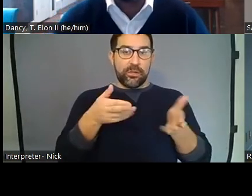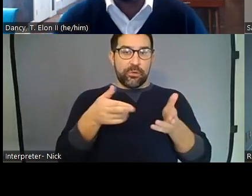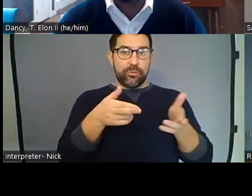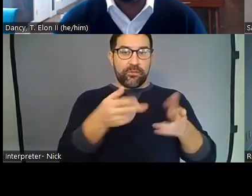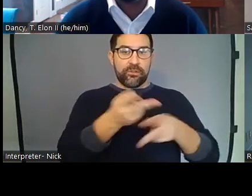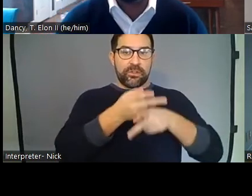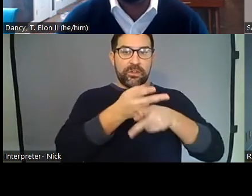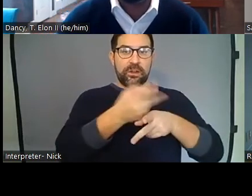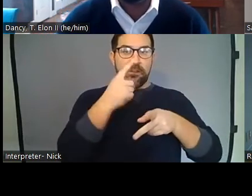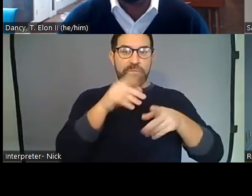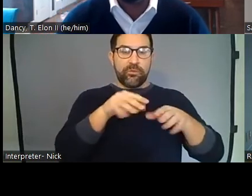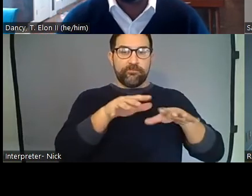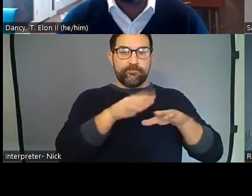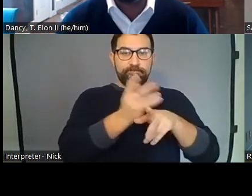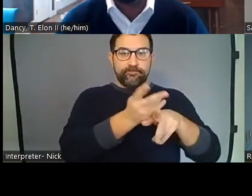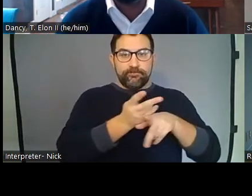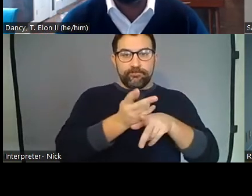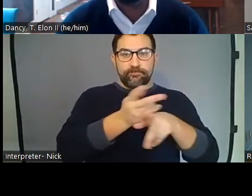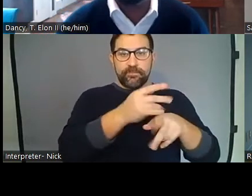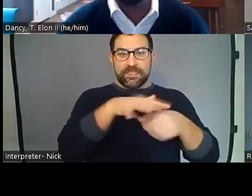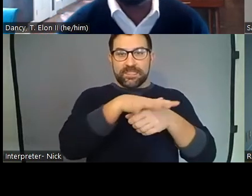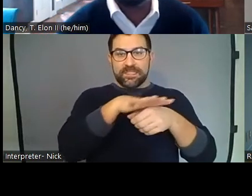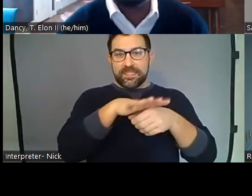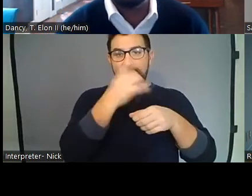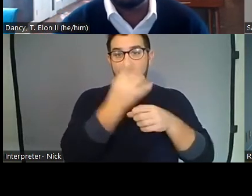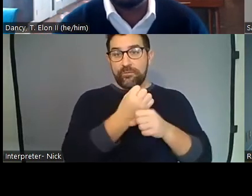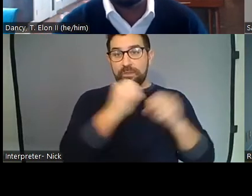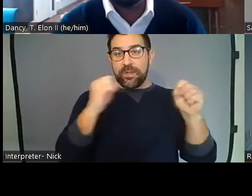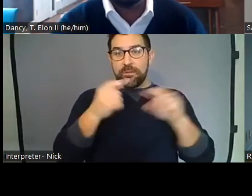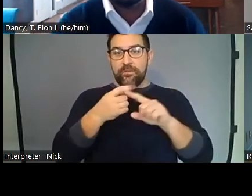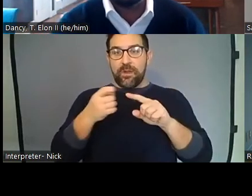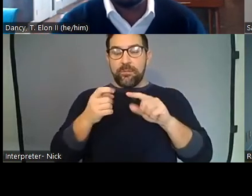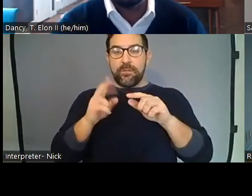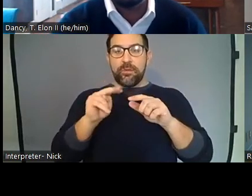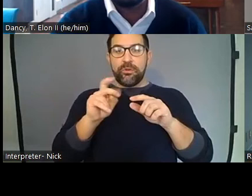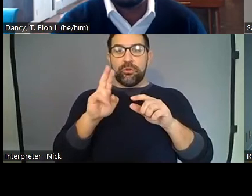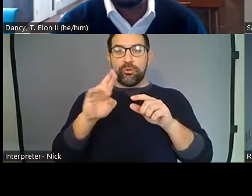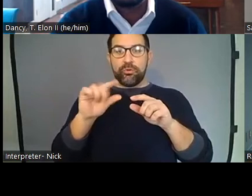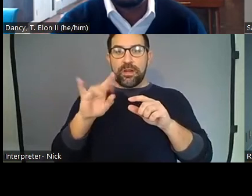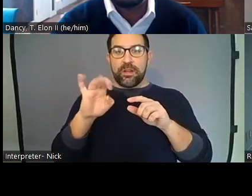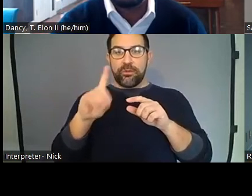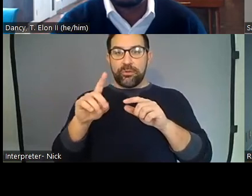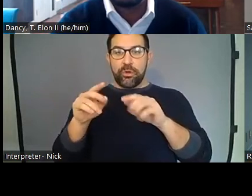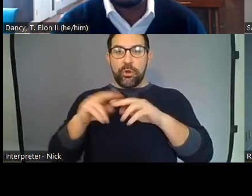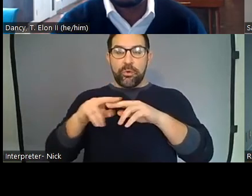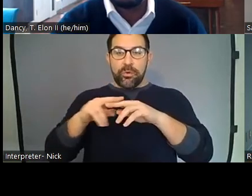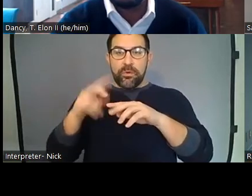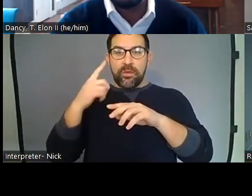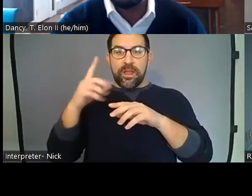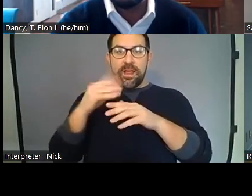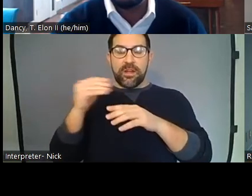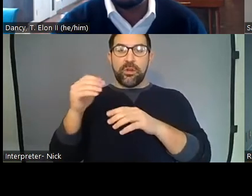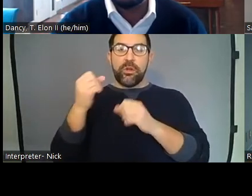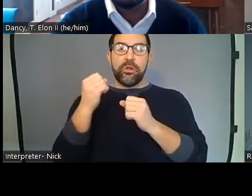cared for and cultivated as a site of freedom, from the Underground Railroad to global uprisings for racial